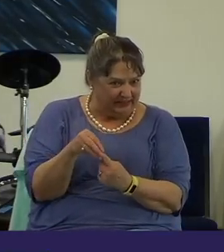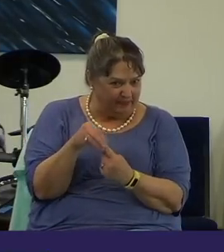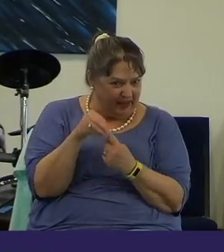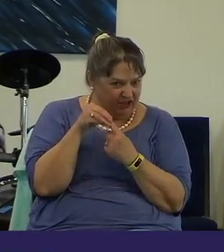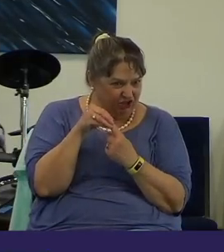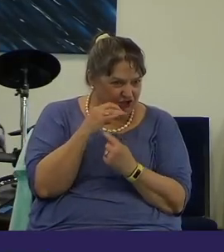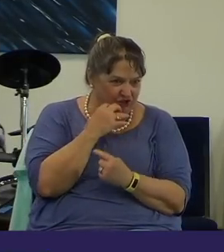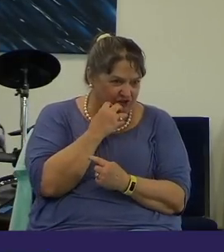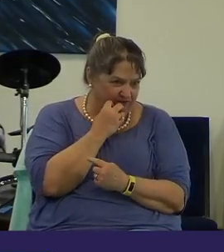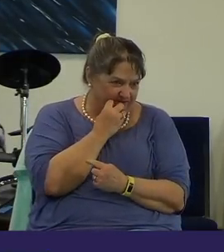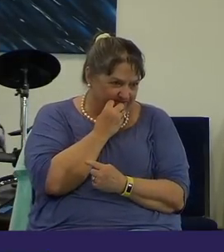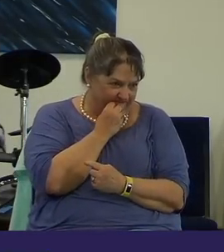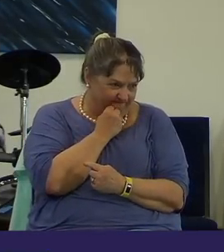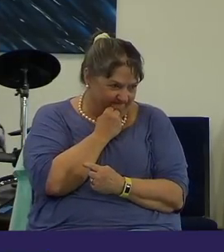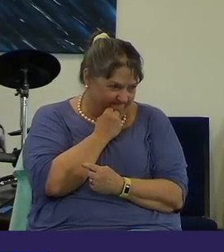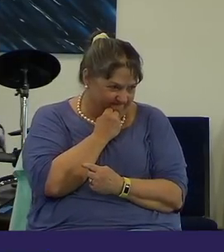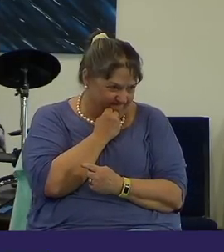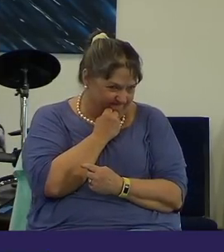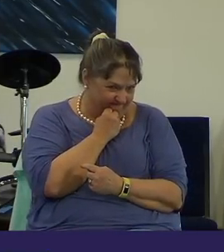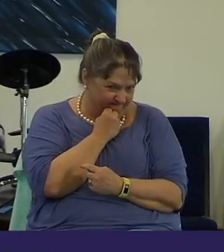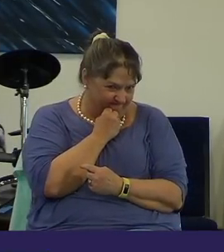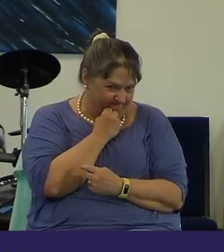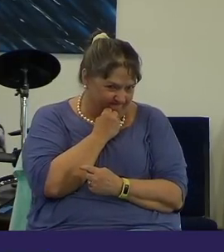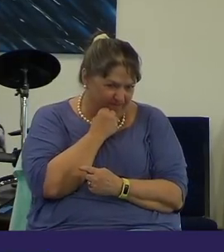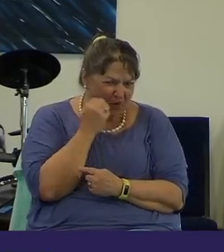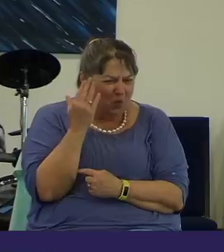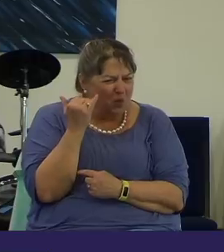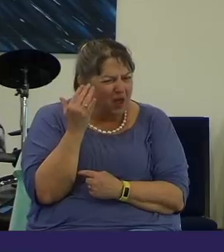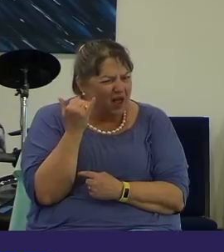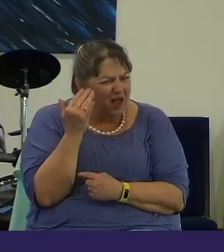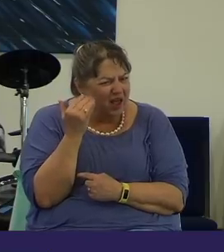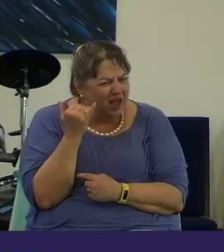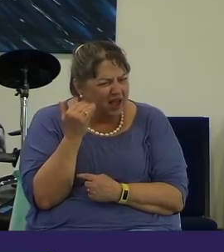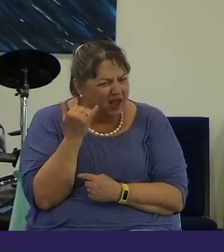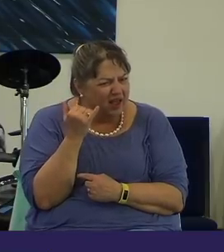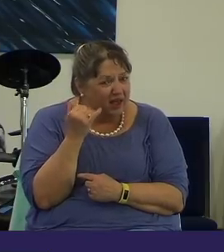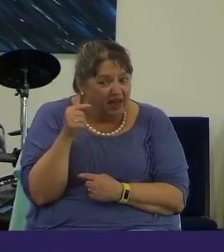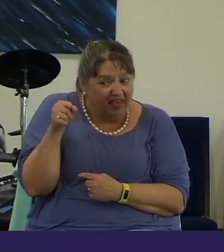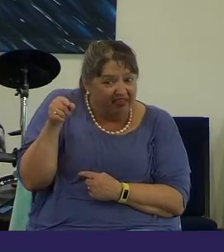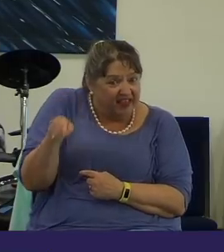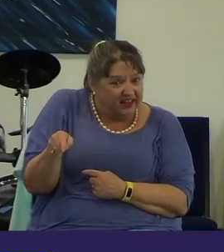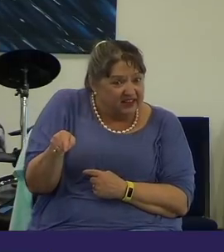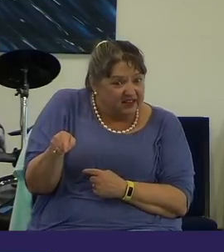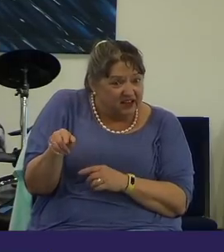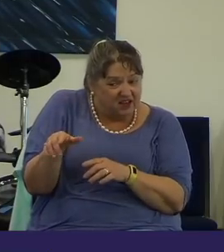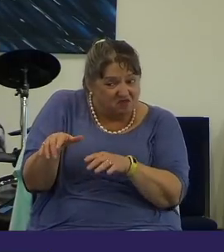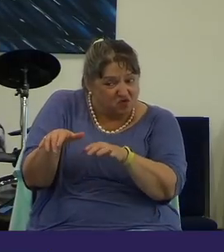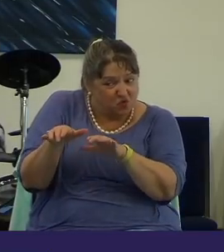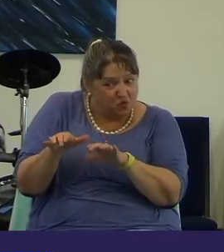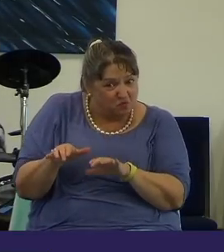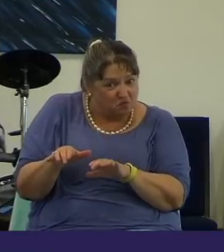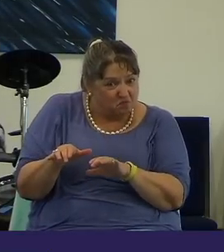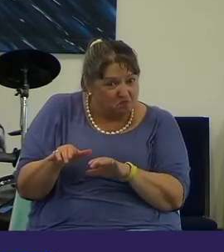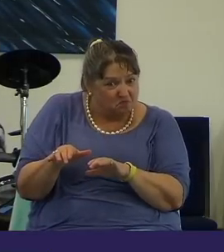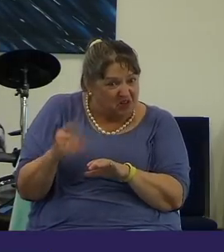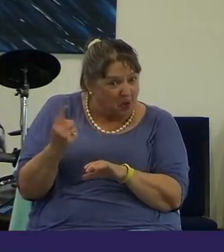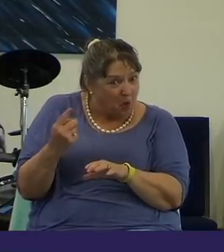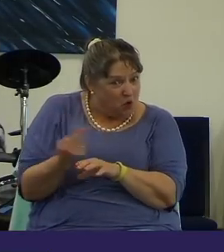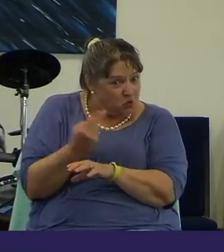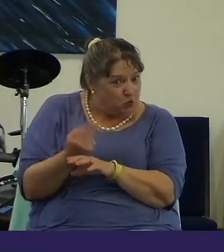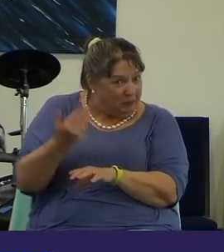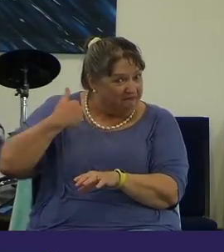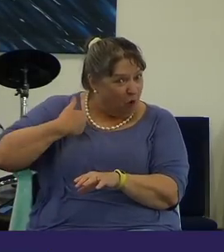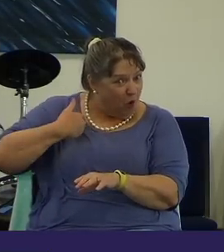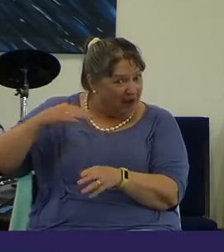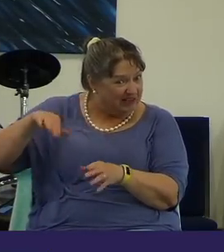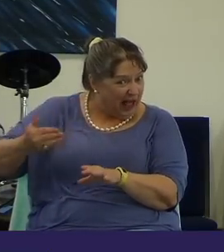It was a special garden because no one had ever laid in there. It was brand new. It never